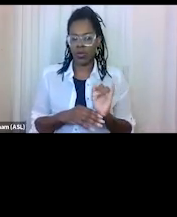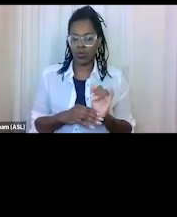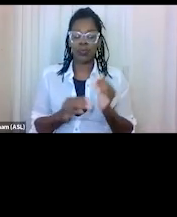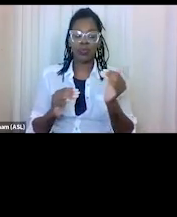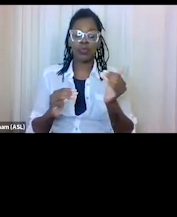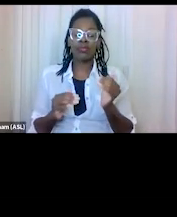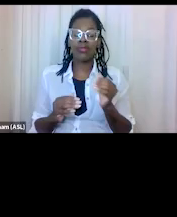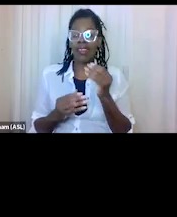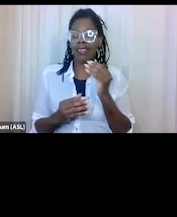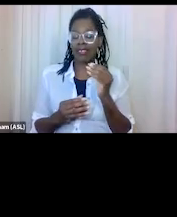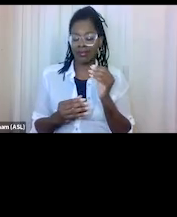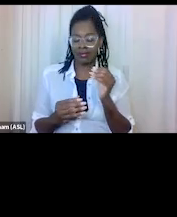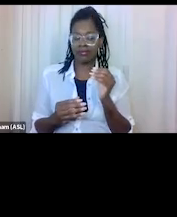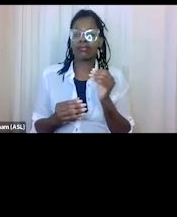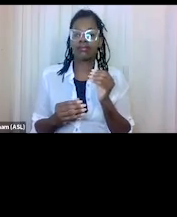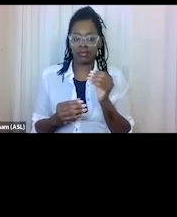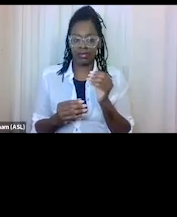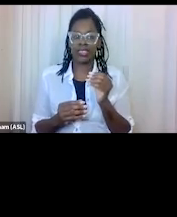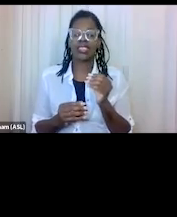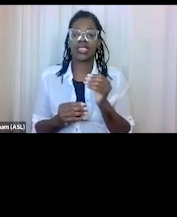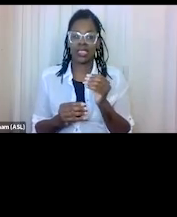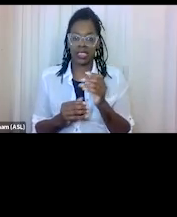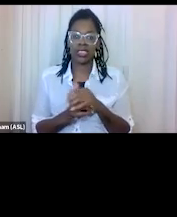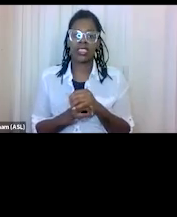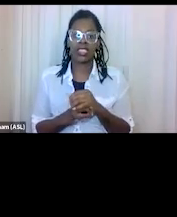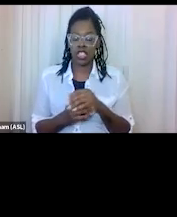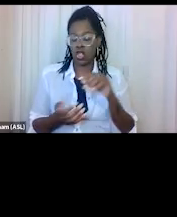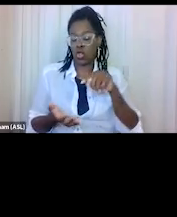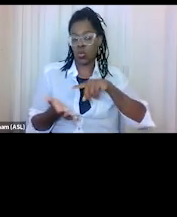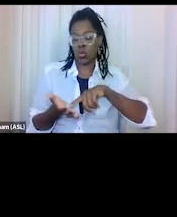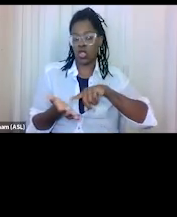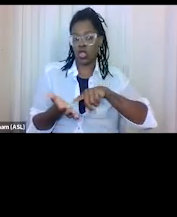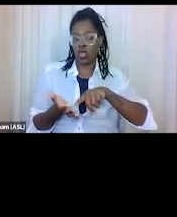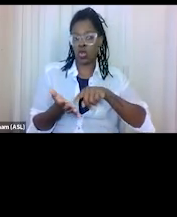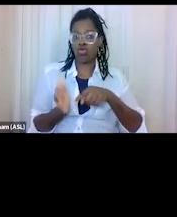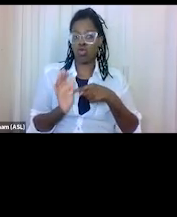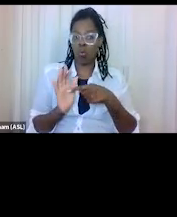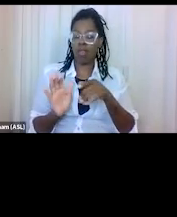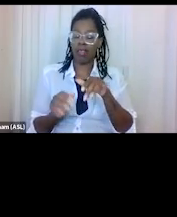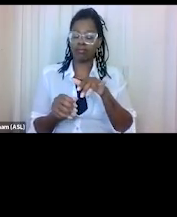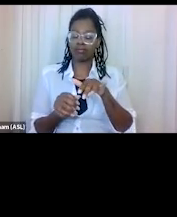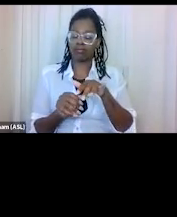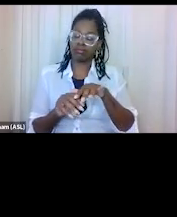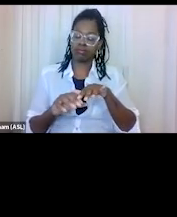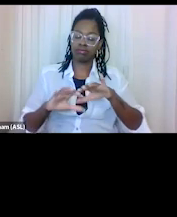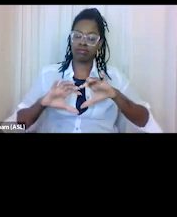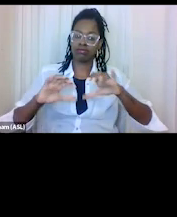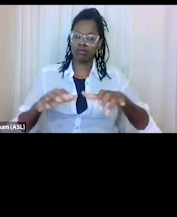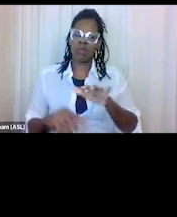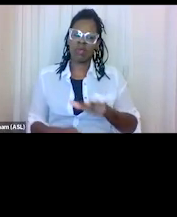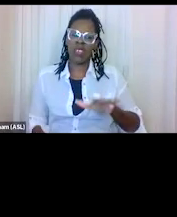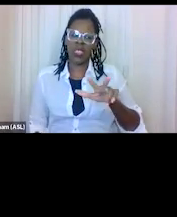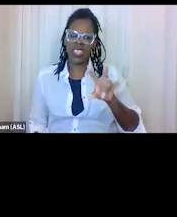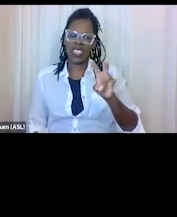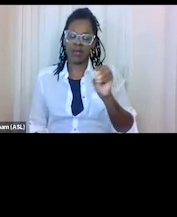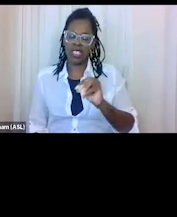current substance use, so recent substance use, research shows that in this population, about 37% are